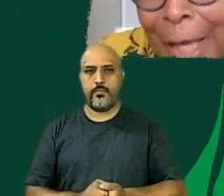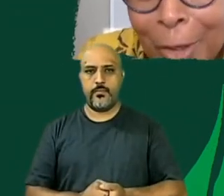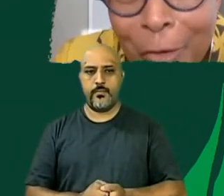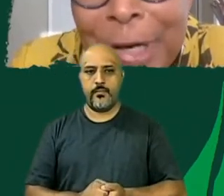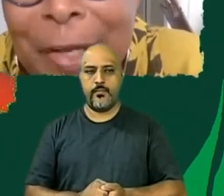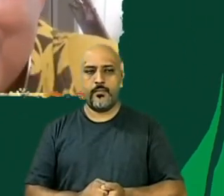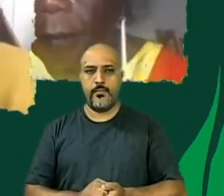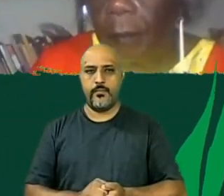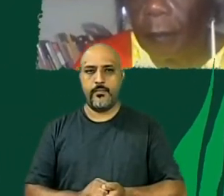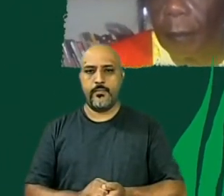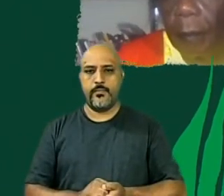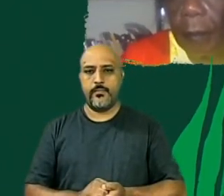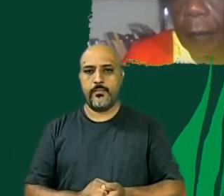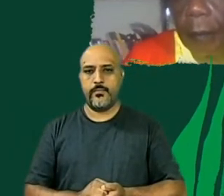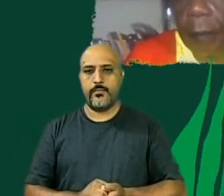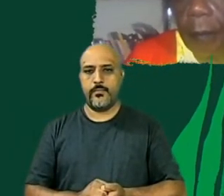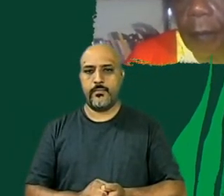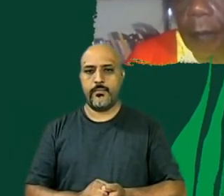Mm-hmm. And creators.